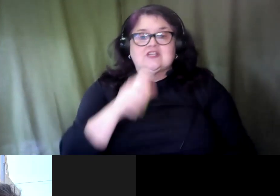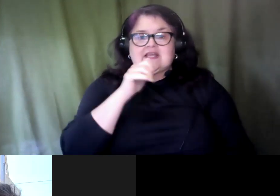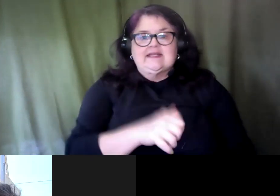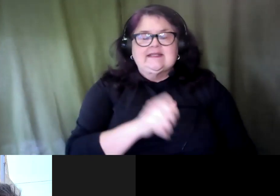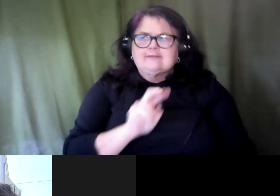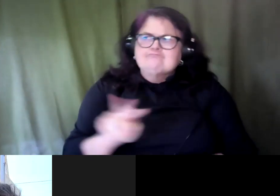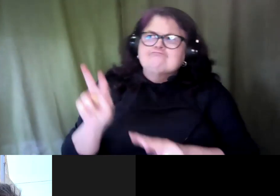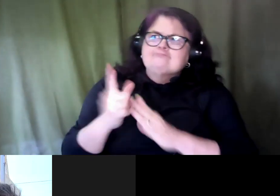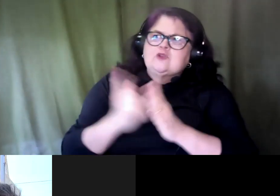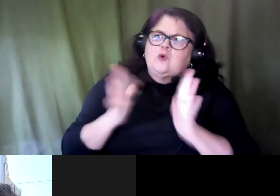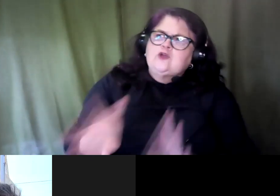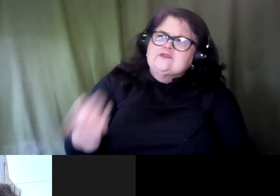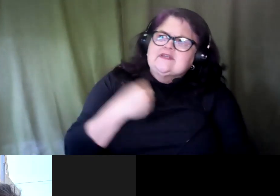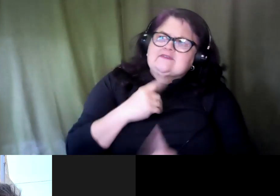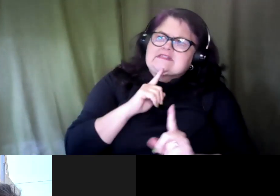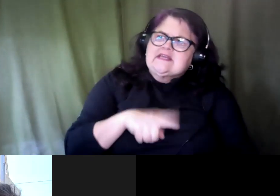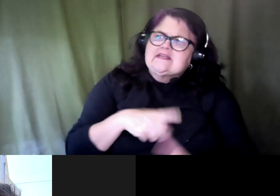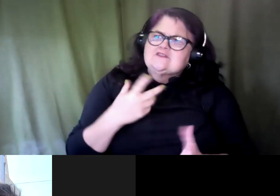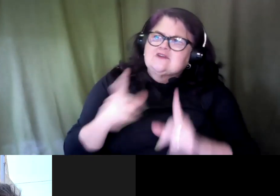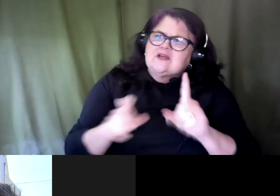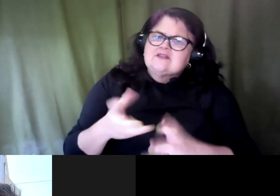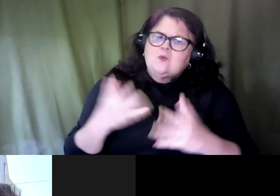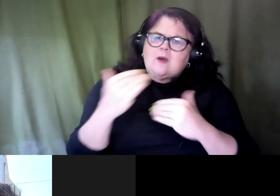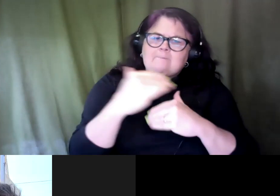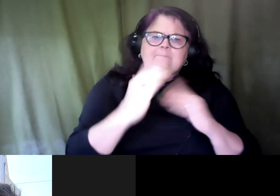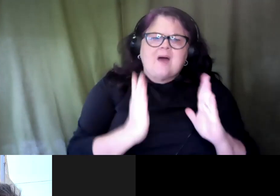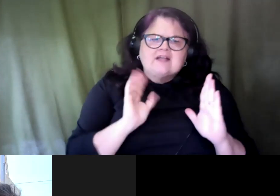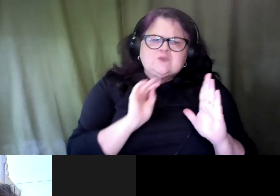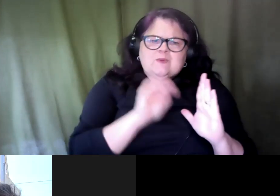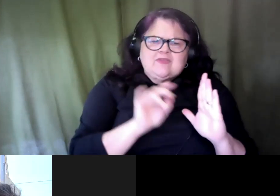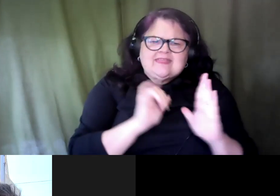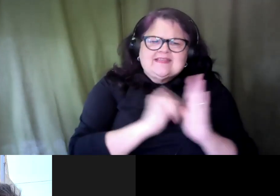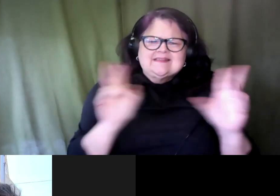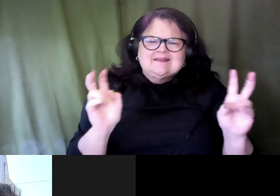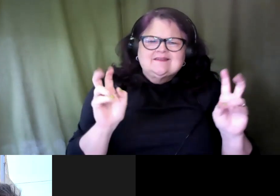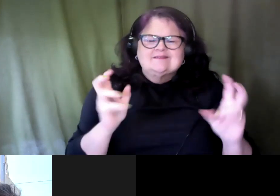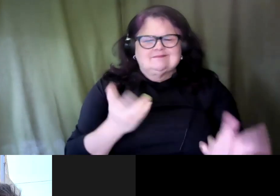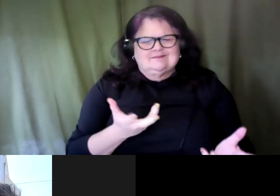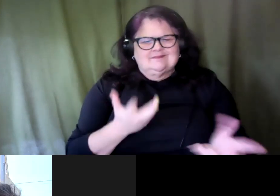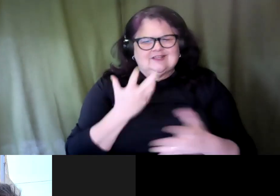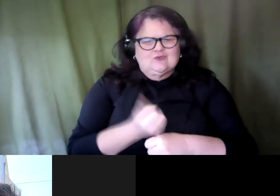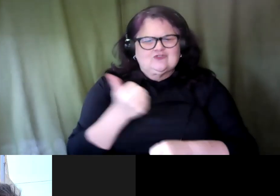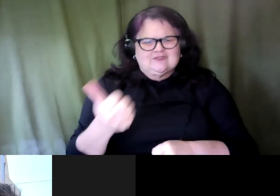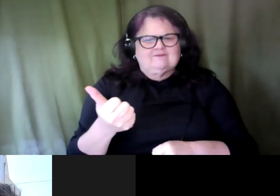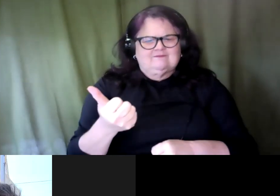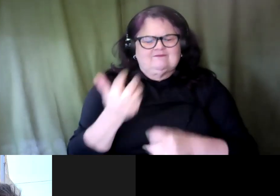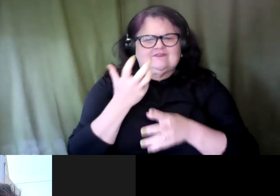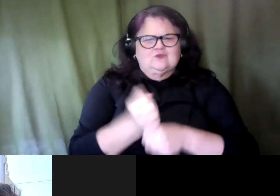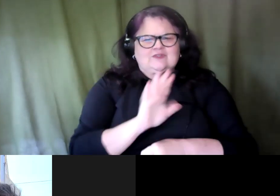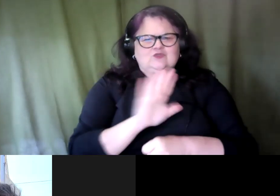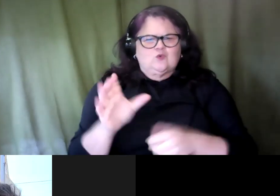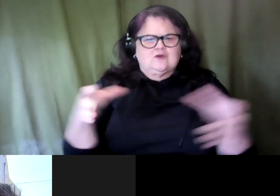lawyers to be like, give us the answers, or asking for like, what box should we put this in? So trust yourselves, trust your